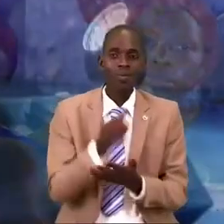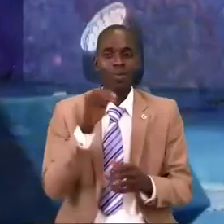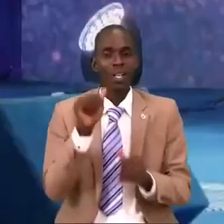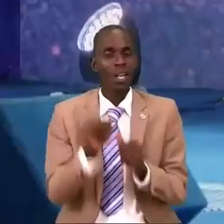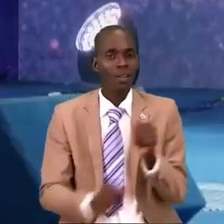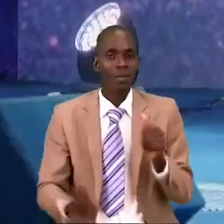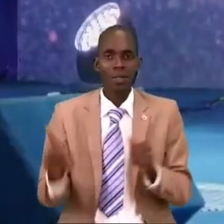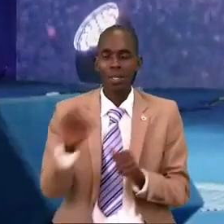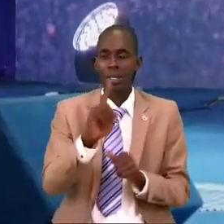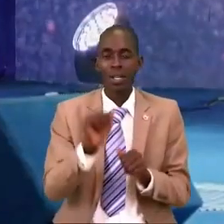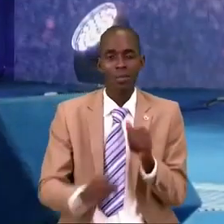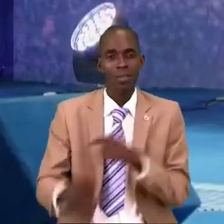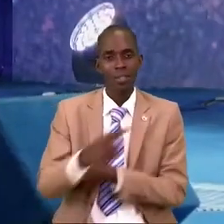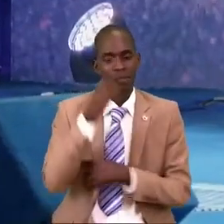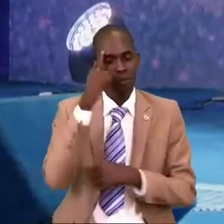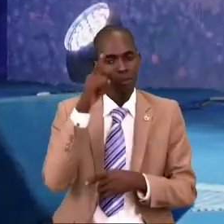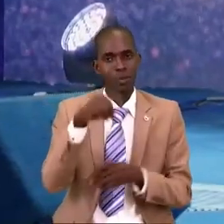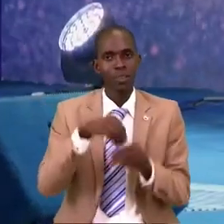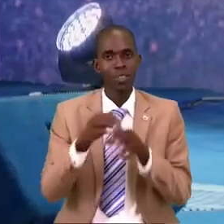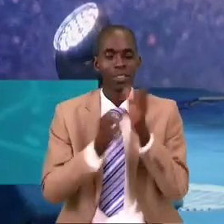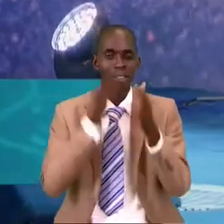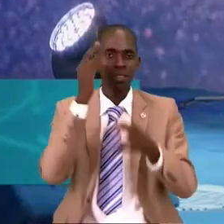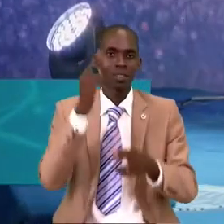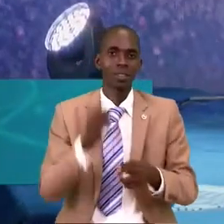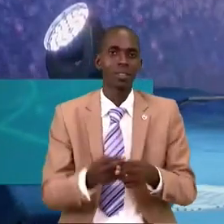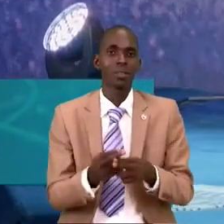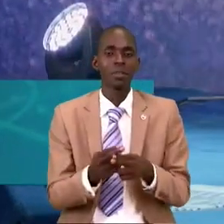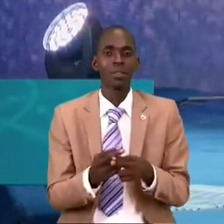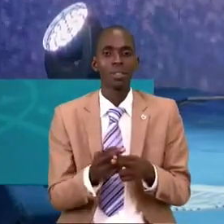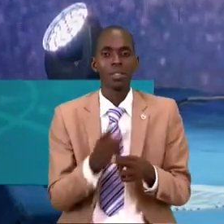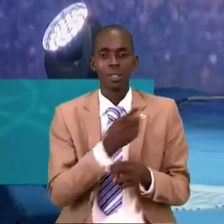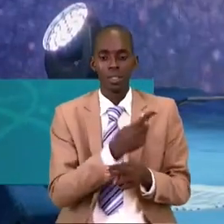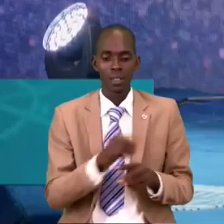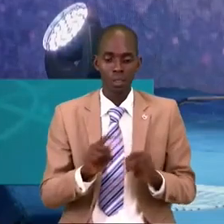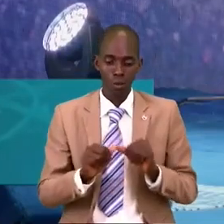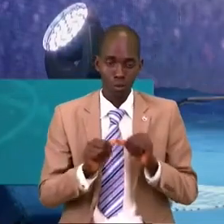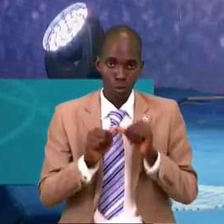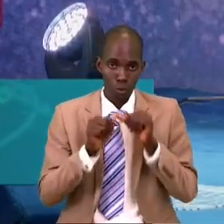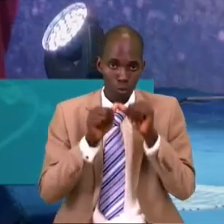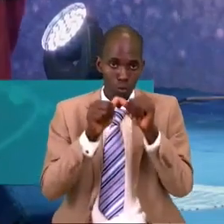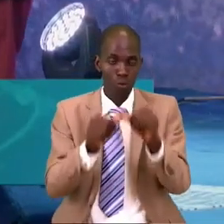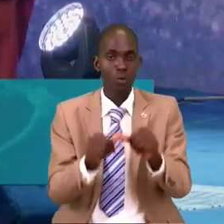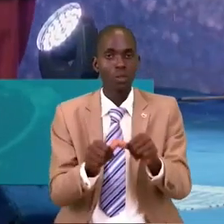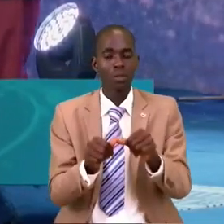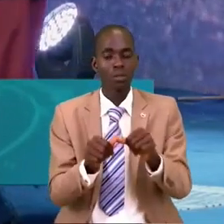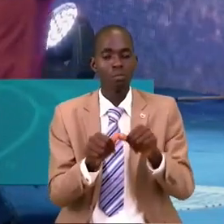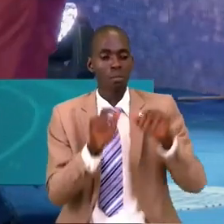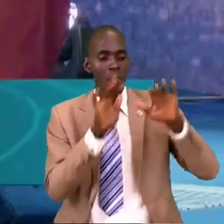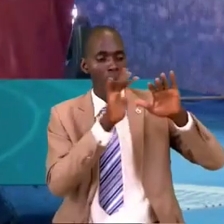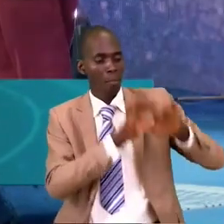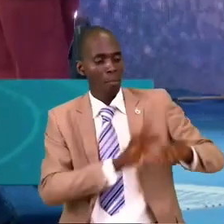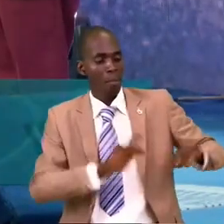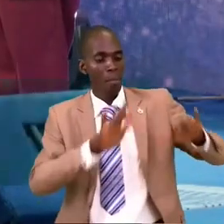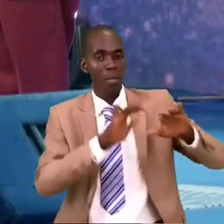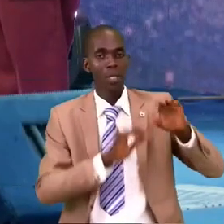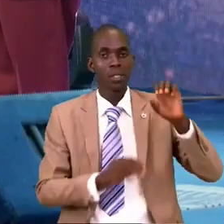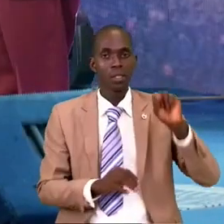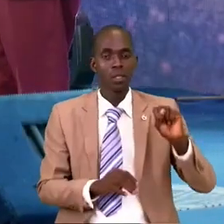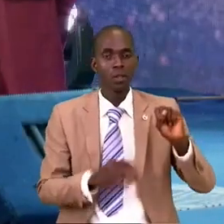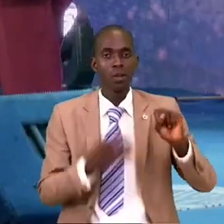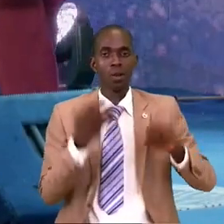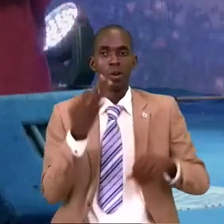mercies of our ever compassionate maker. Three things we're looking at. Number